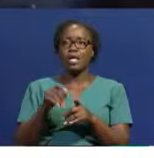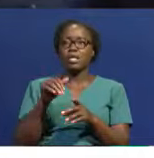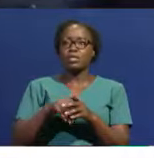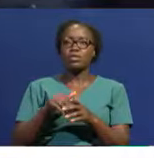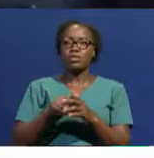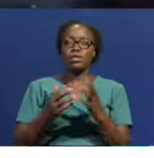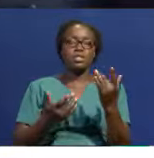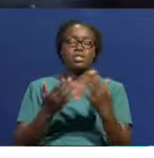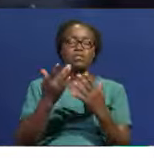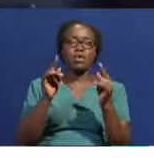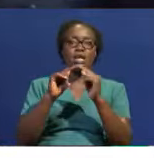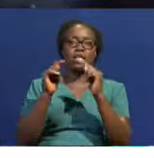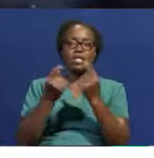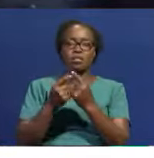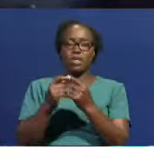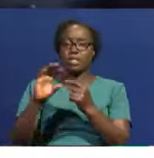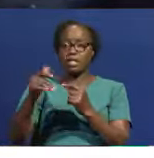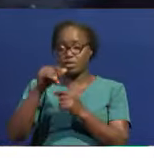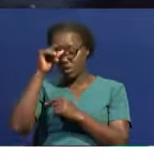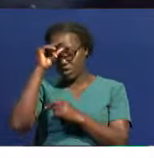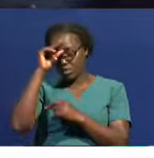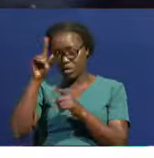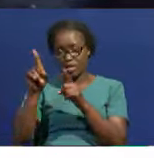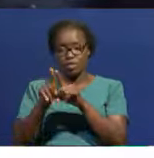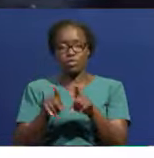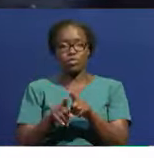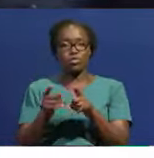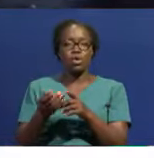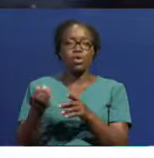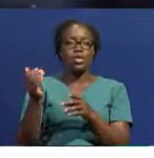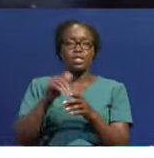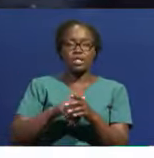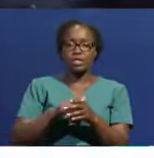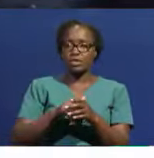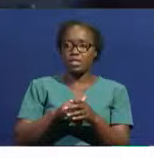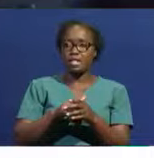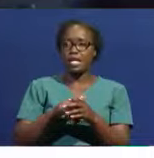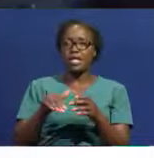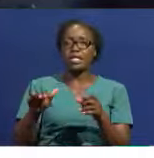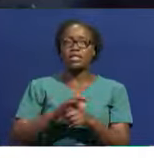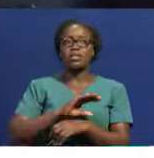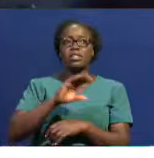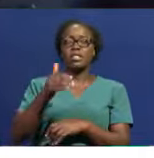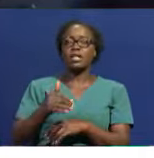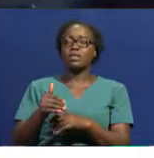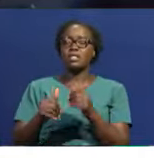fire brigade, the county government. We have also brought in the